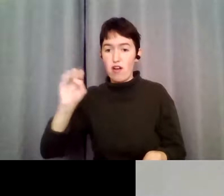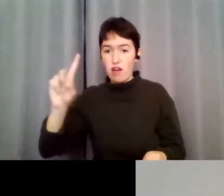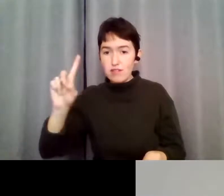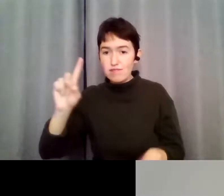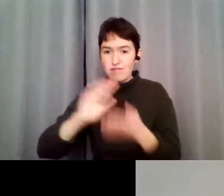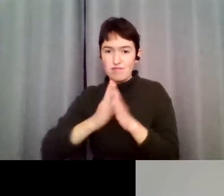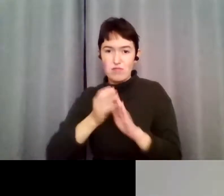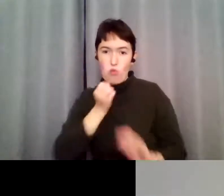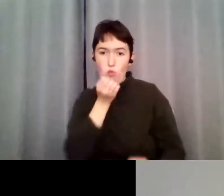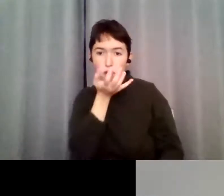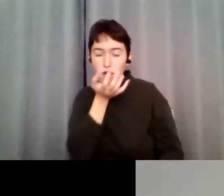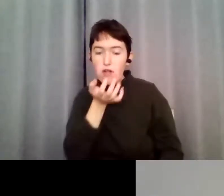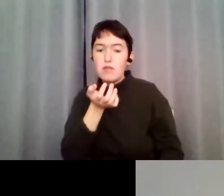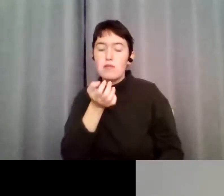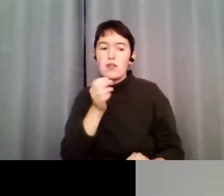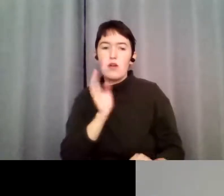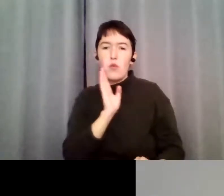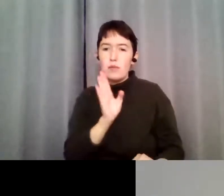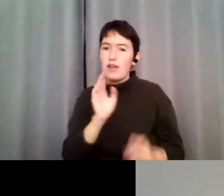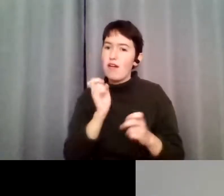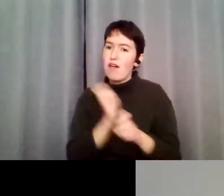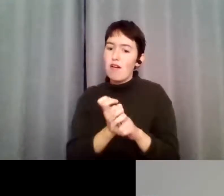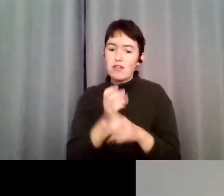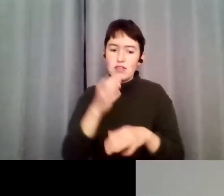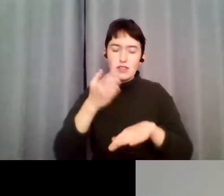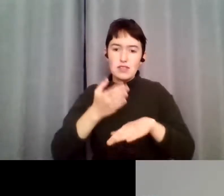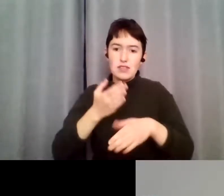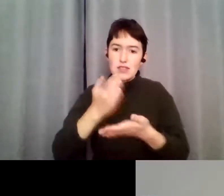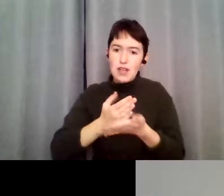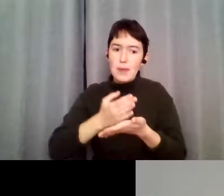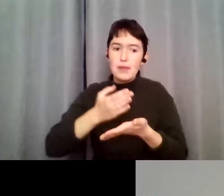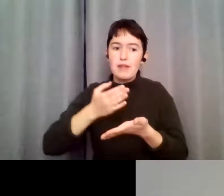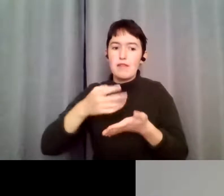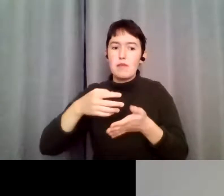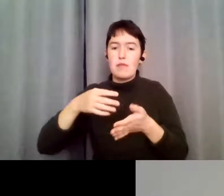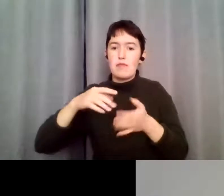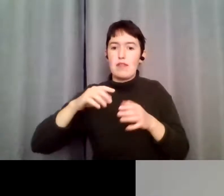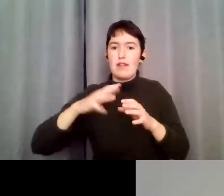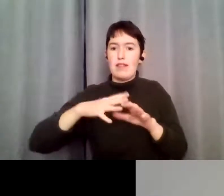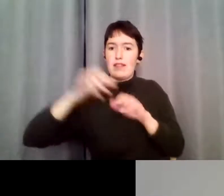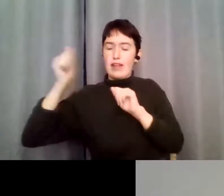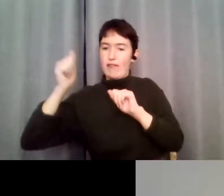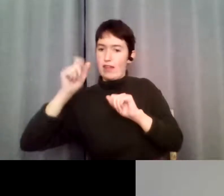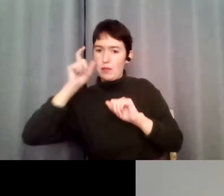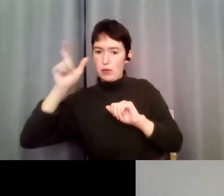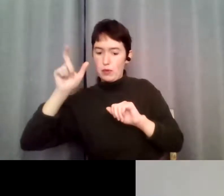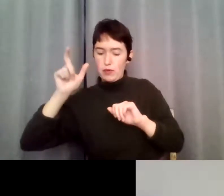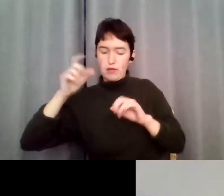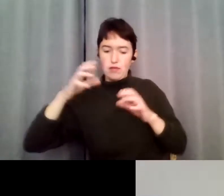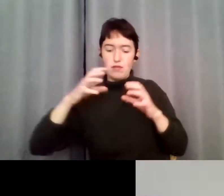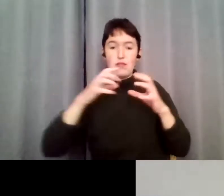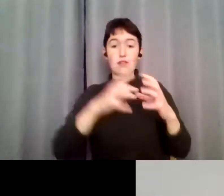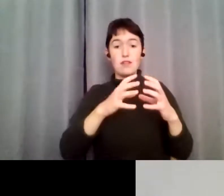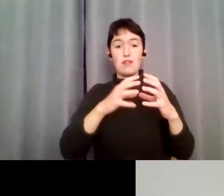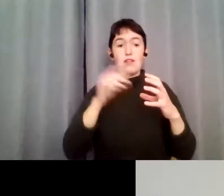moon is small enough and its atmosphere is so thin that if you heated up